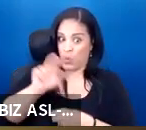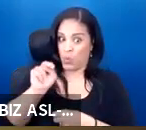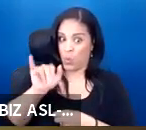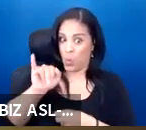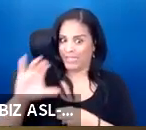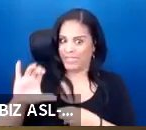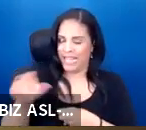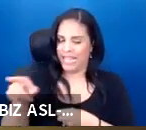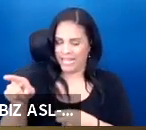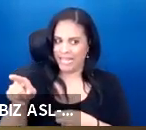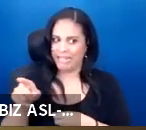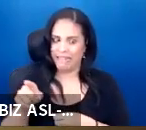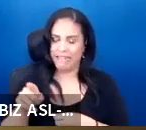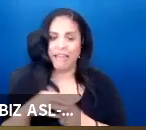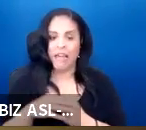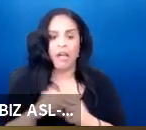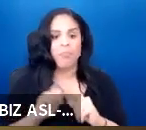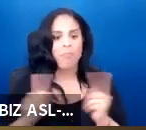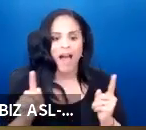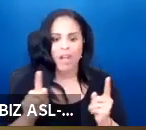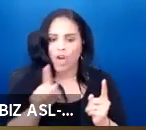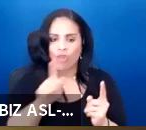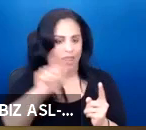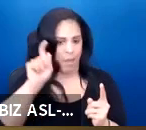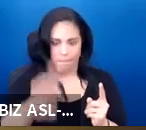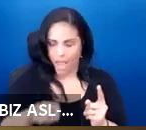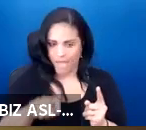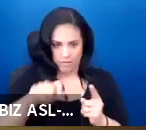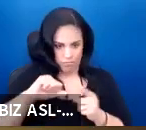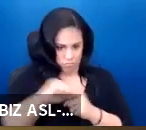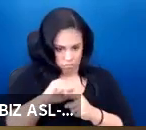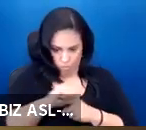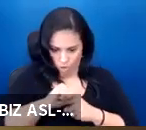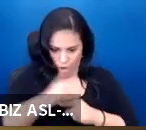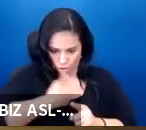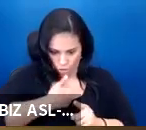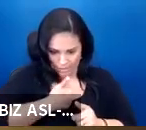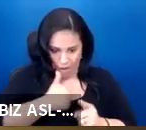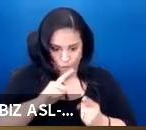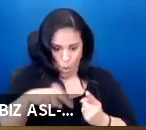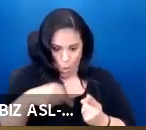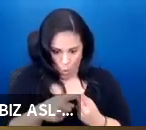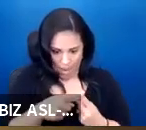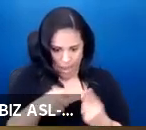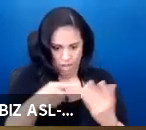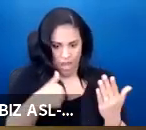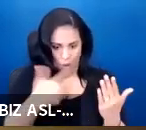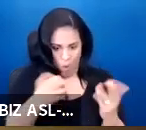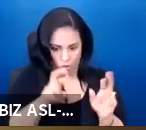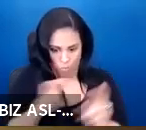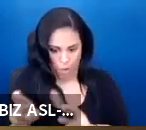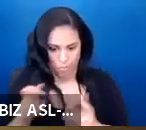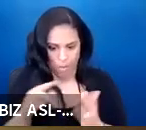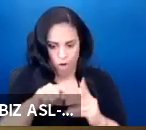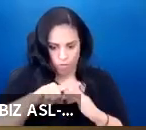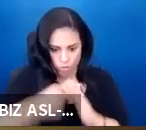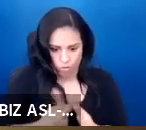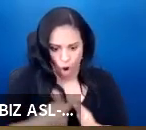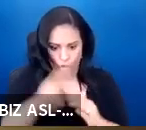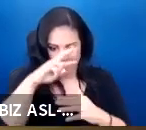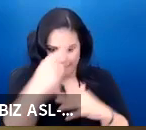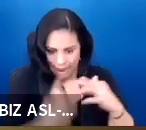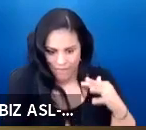Just really, it's a matter of discipline. Just saying, okay, when the cloud finally lifts, I want to be prepared to start diving in.